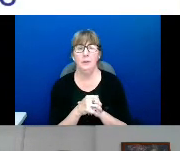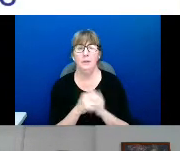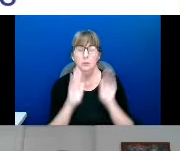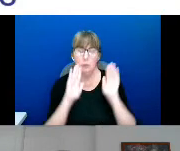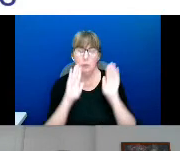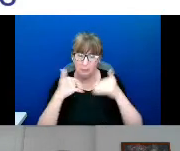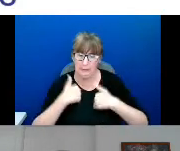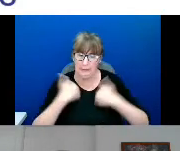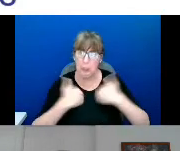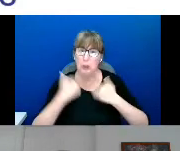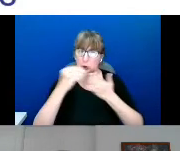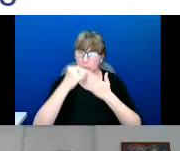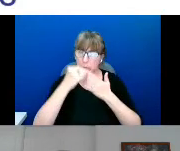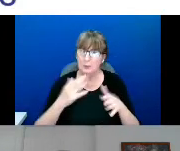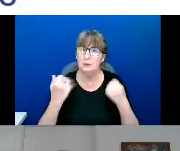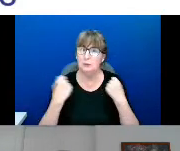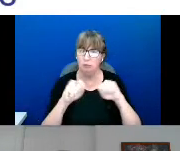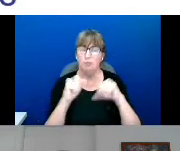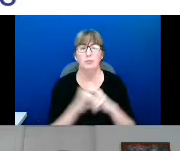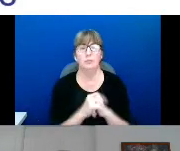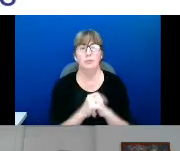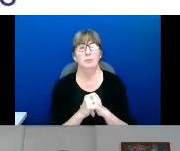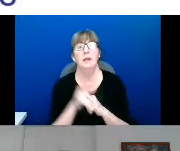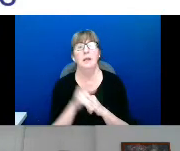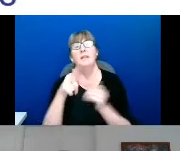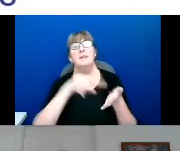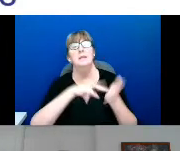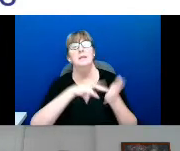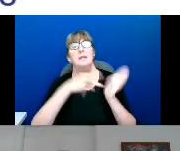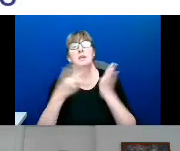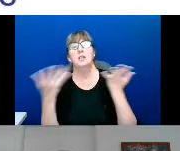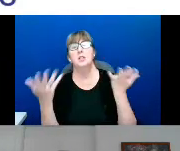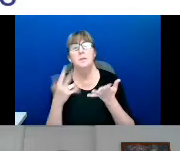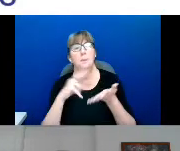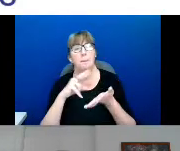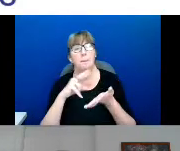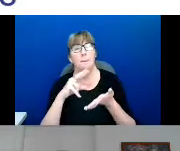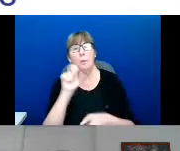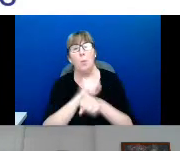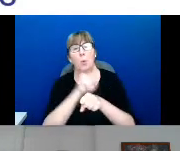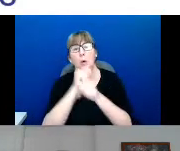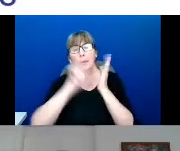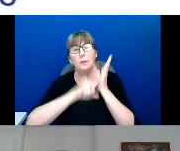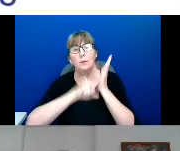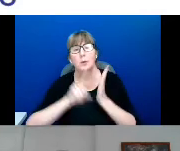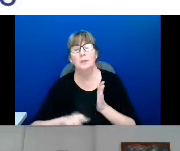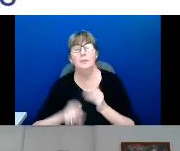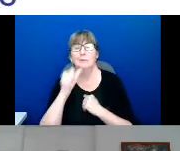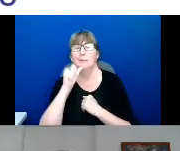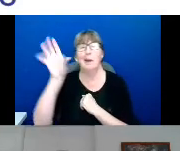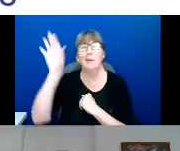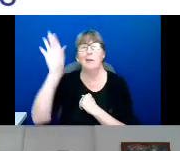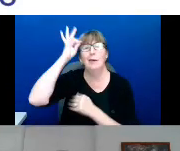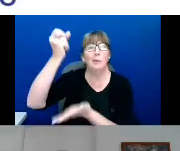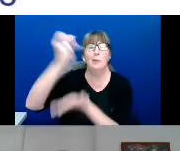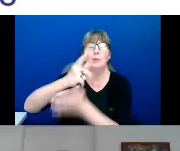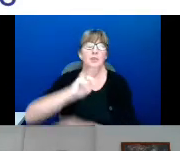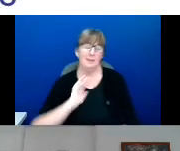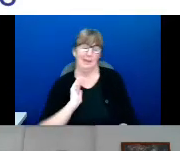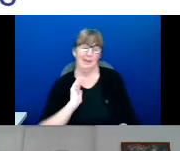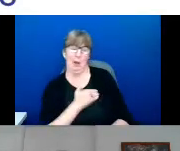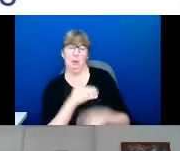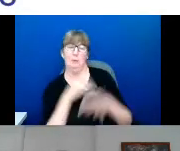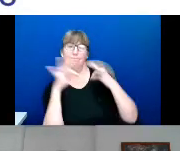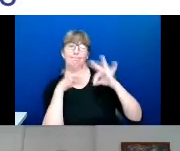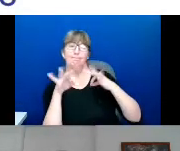And there is a definition of work exploration. It is not an official definition. It's not a federal definition. It's just our definition. And so,